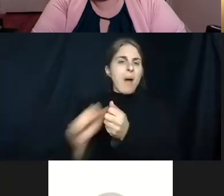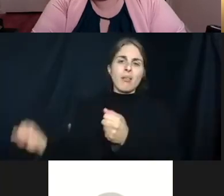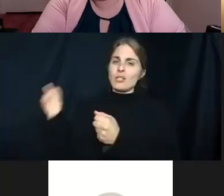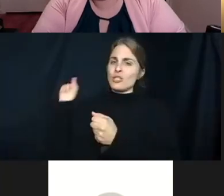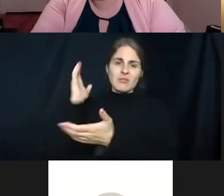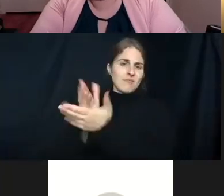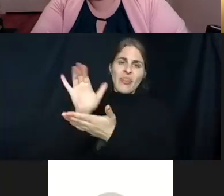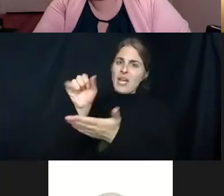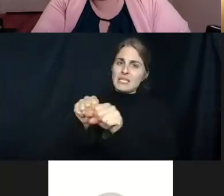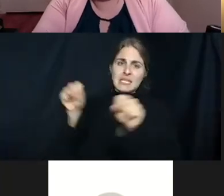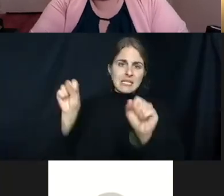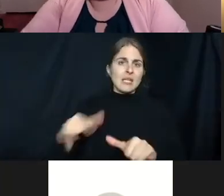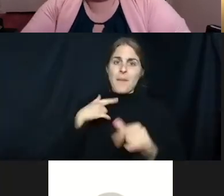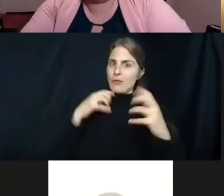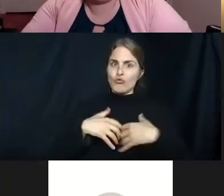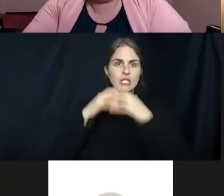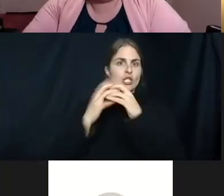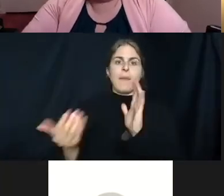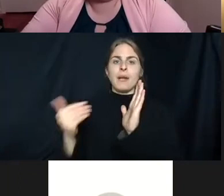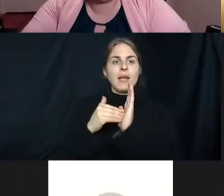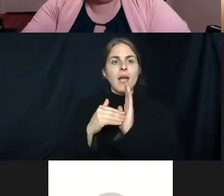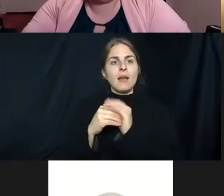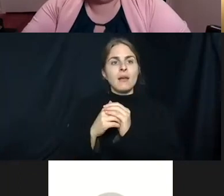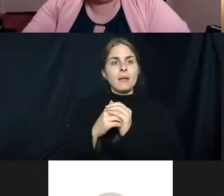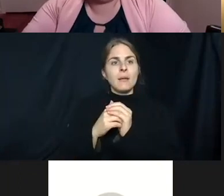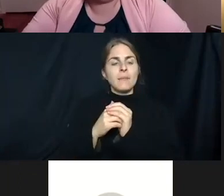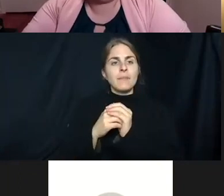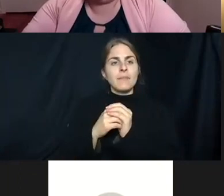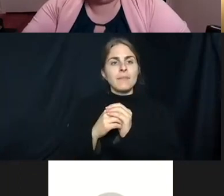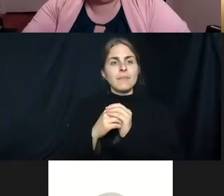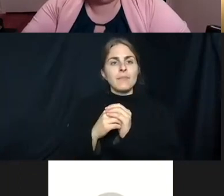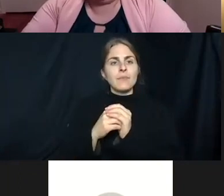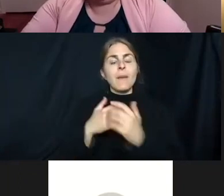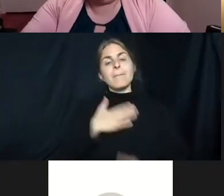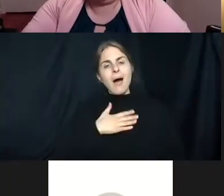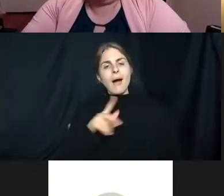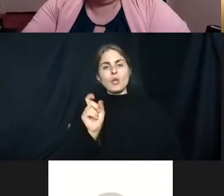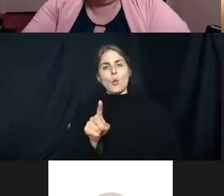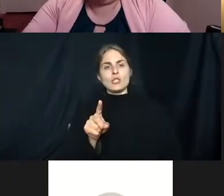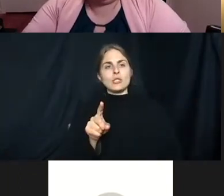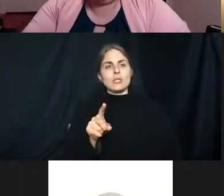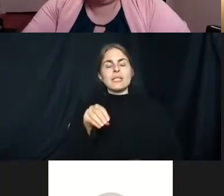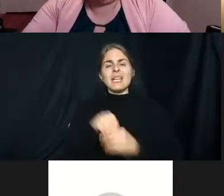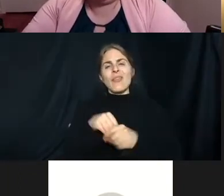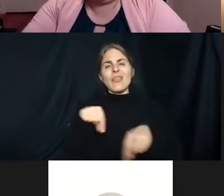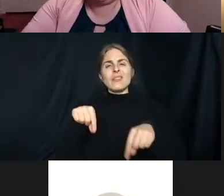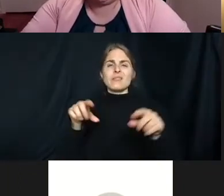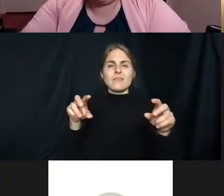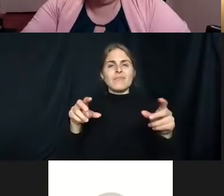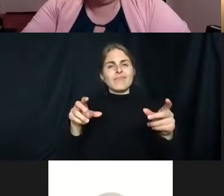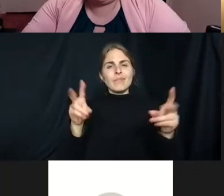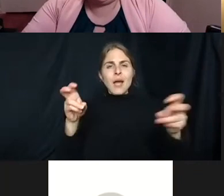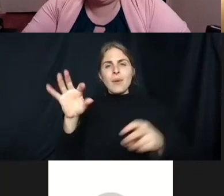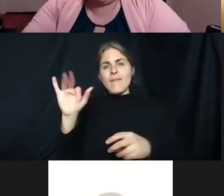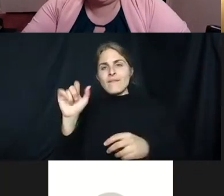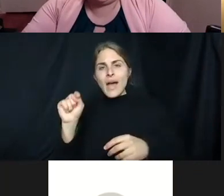I guess backdoors is like a theme. My question is, in the space of like fat liberation and health at every size,